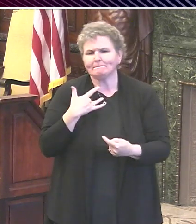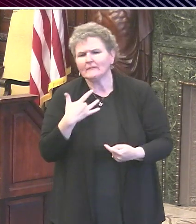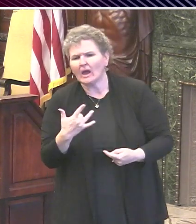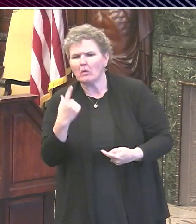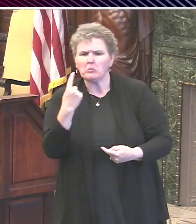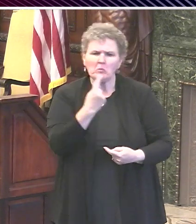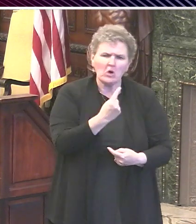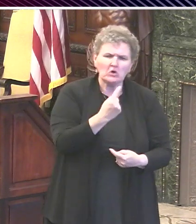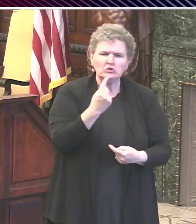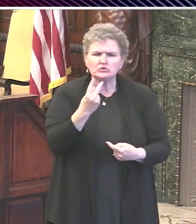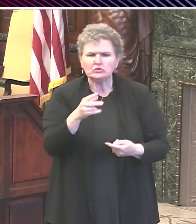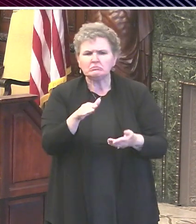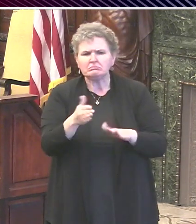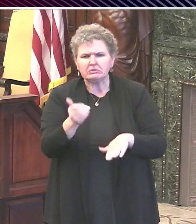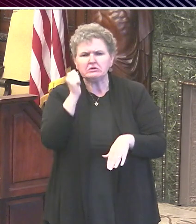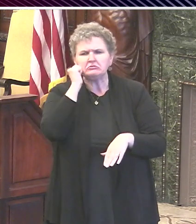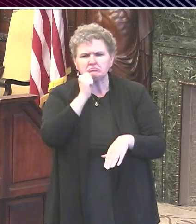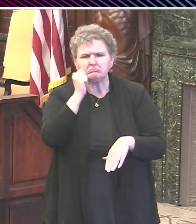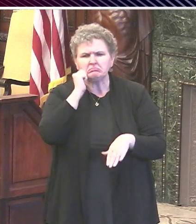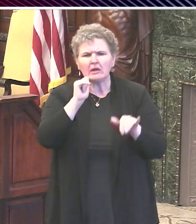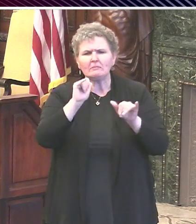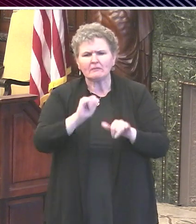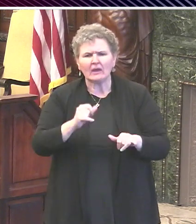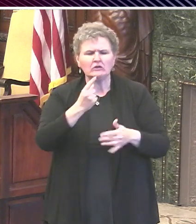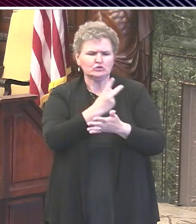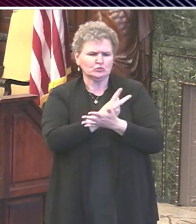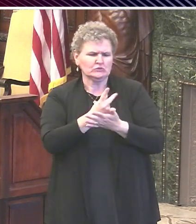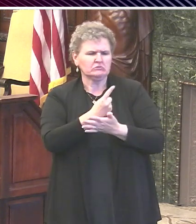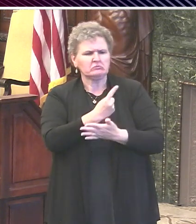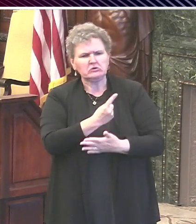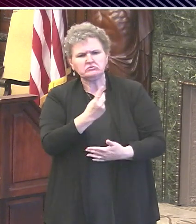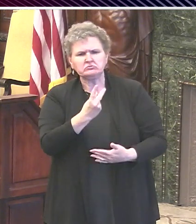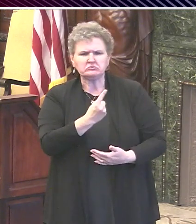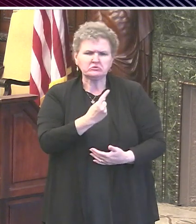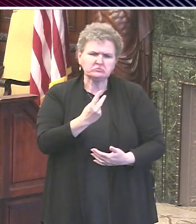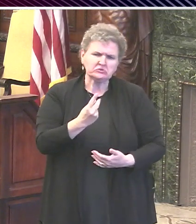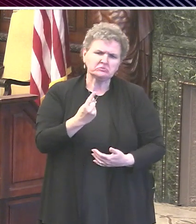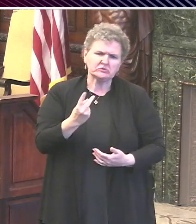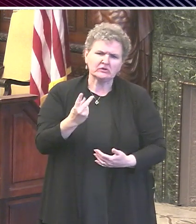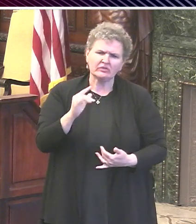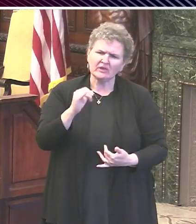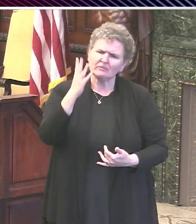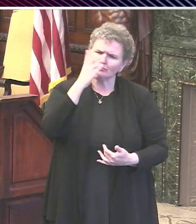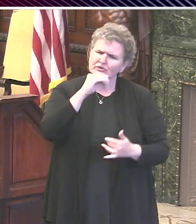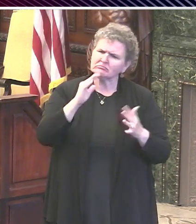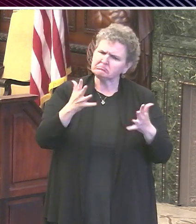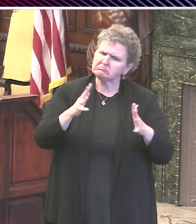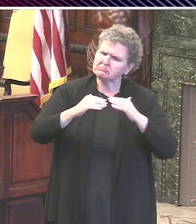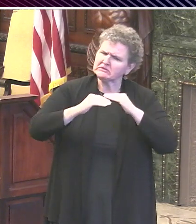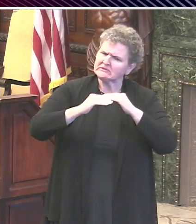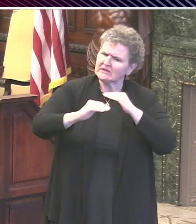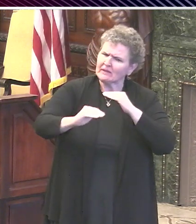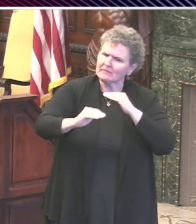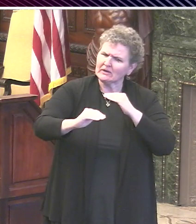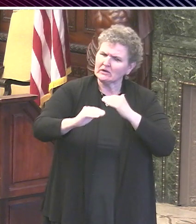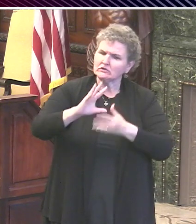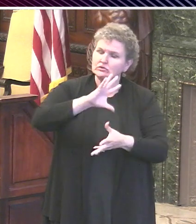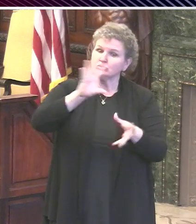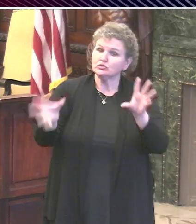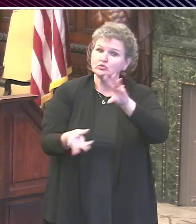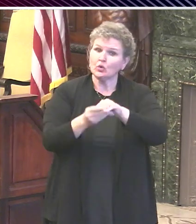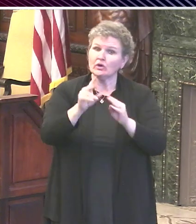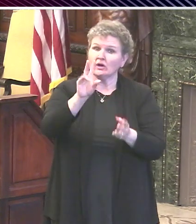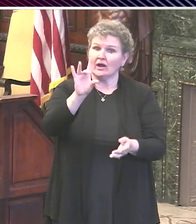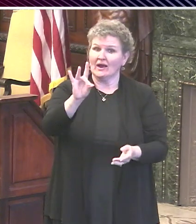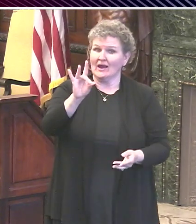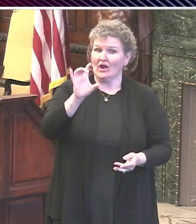2 weeks, which is far lower than we were before, but that's now fairly stable. Of those total deaths, 863